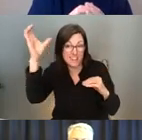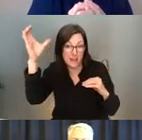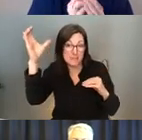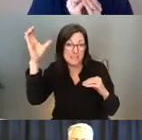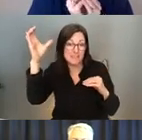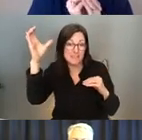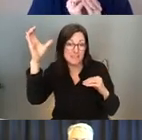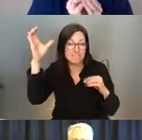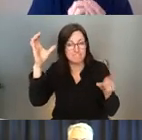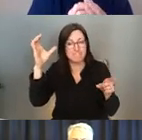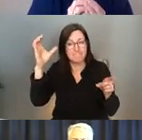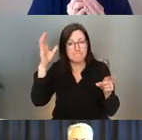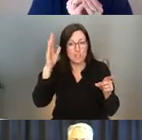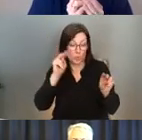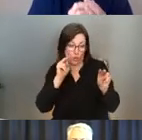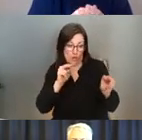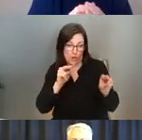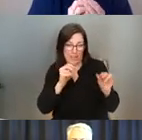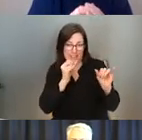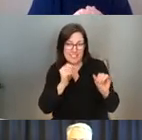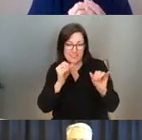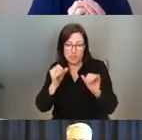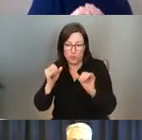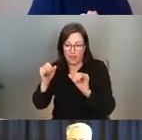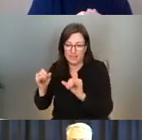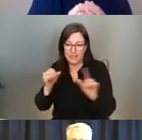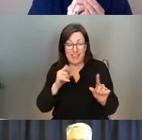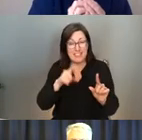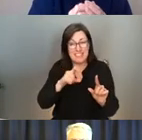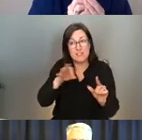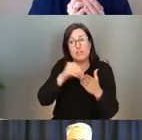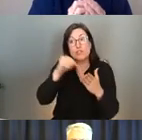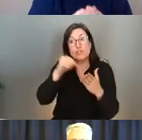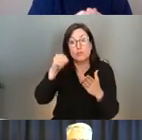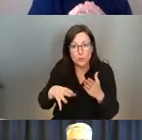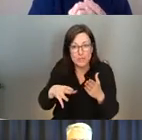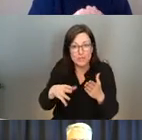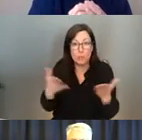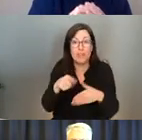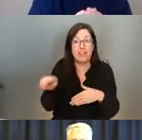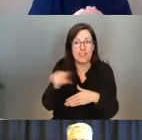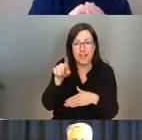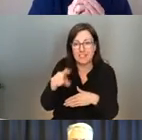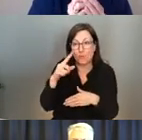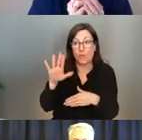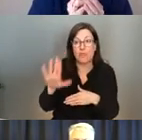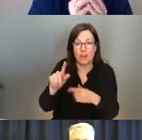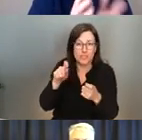is, then you look at the individuality and the needs of the student and what they may need for their